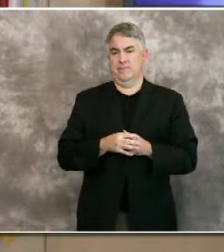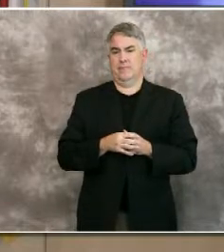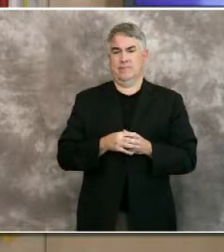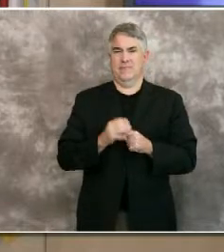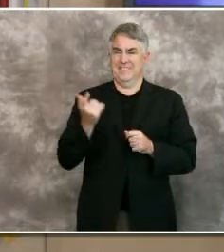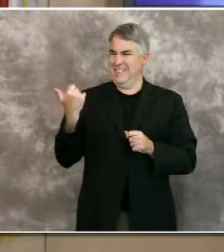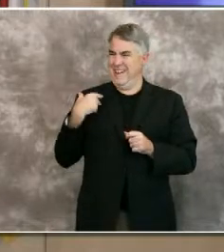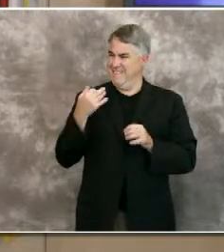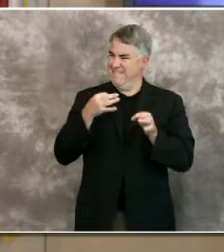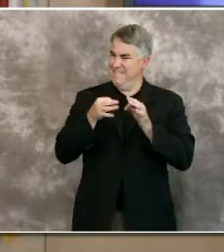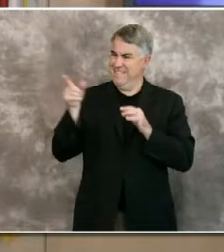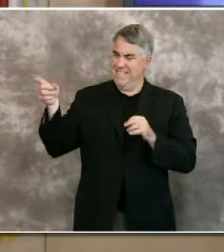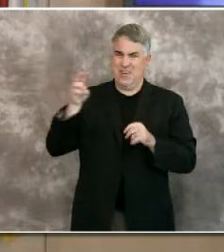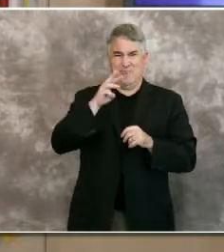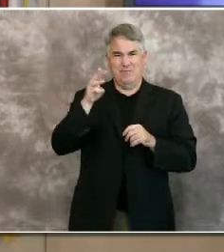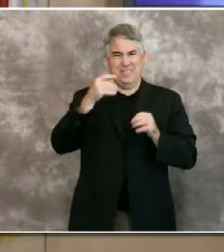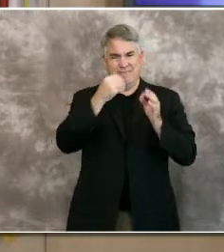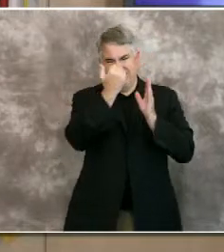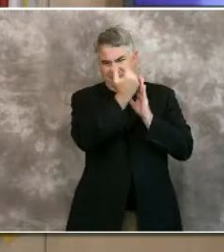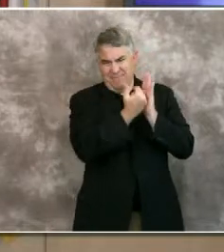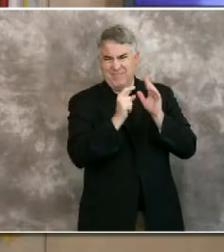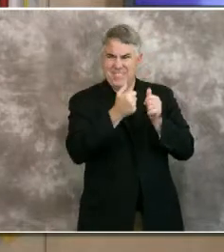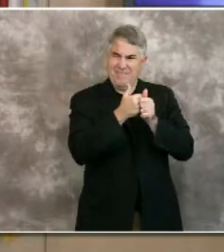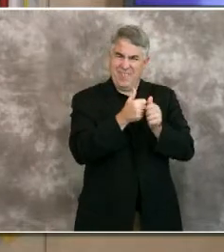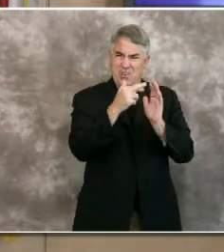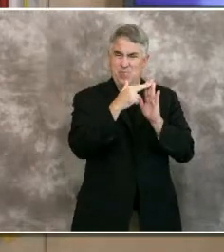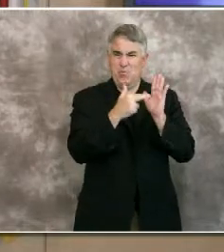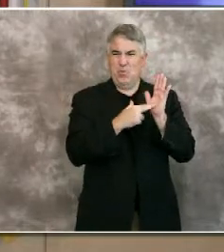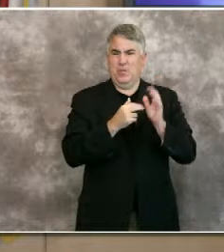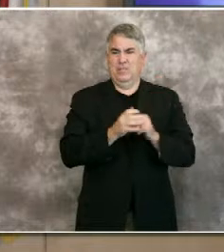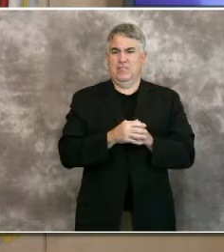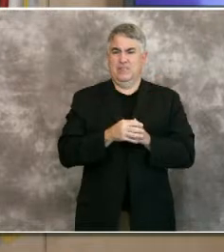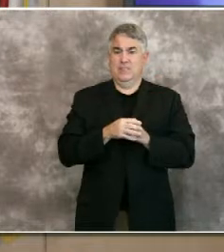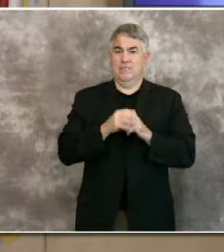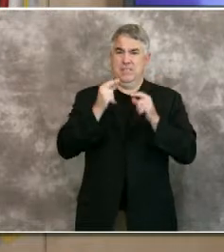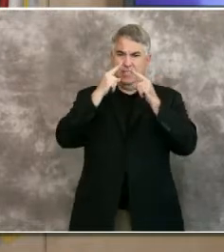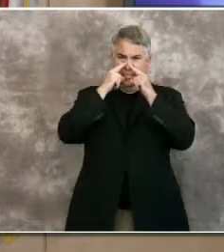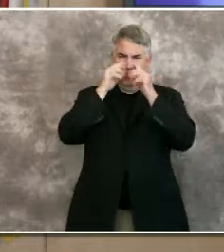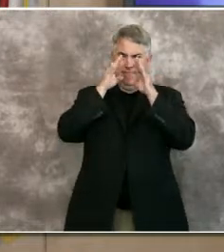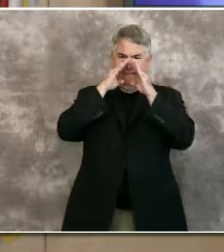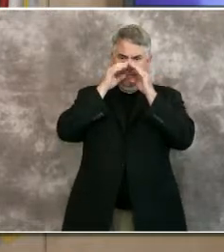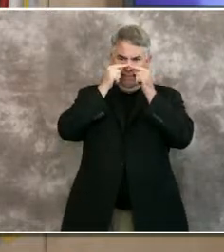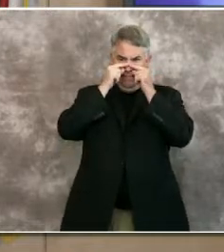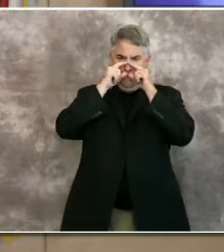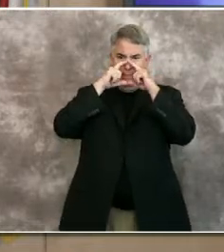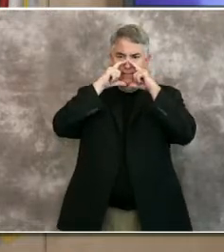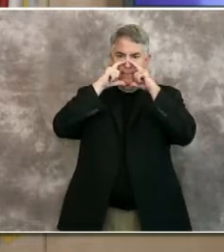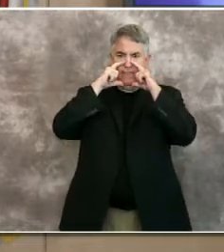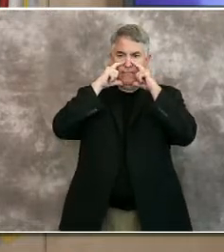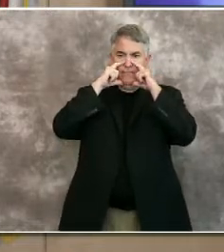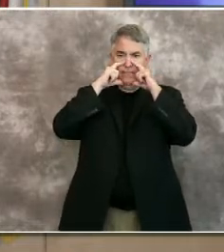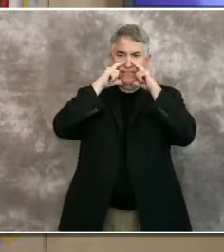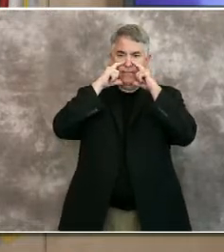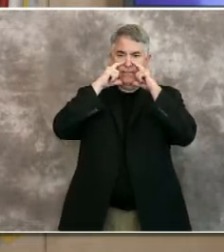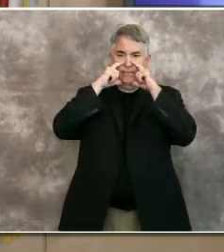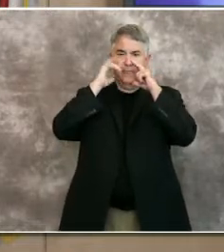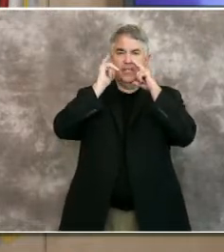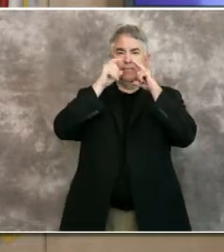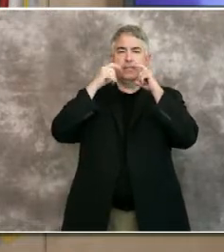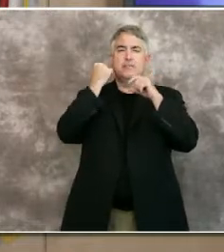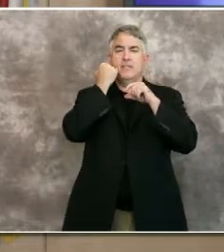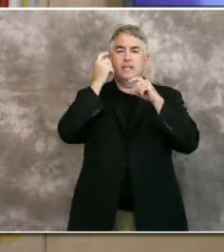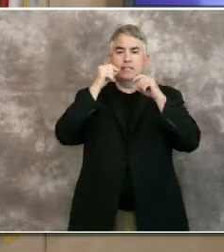services involving the nose or face for which temporary removal of the face covering is necessary to perform the service. That'd be like going to the dentist. It'd be kind of hard to get